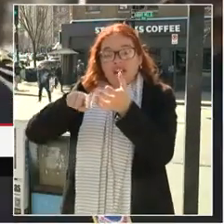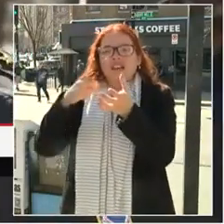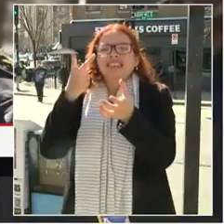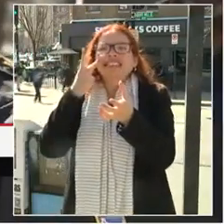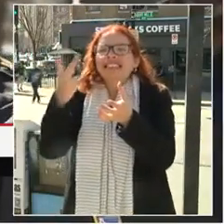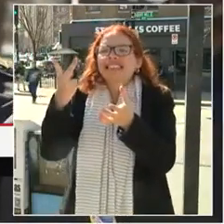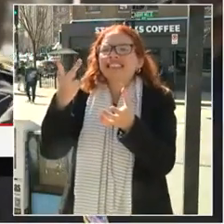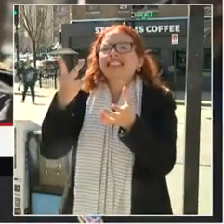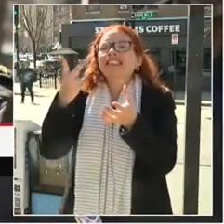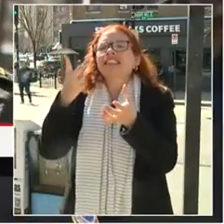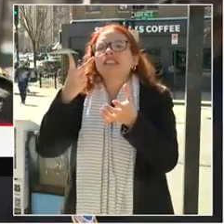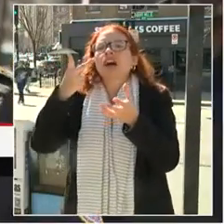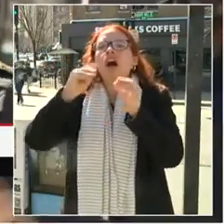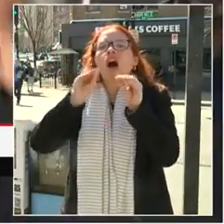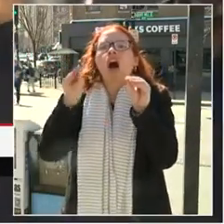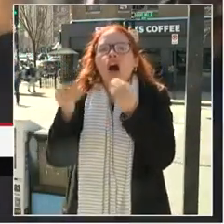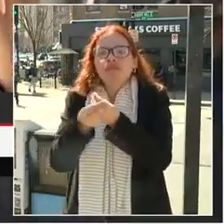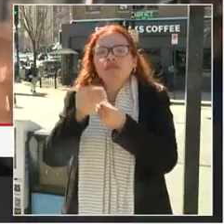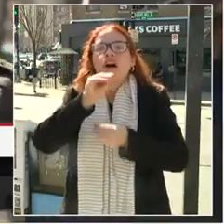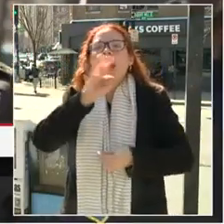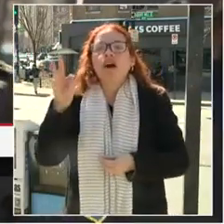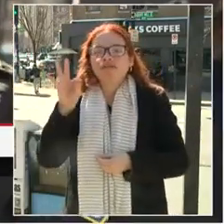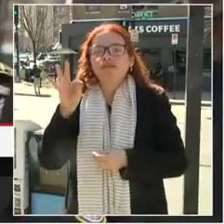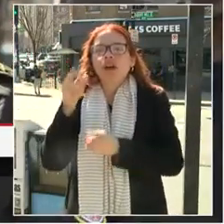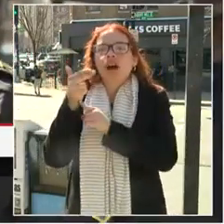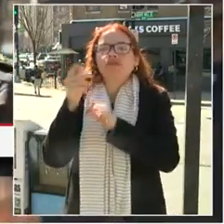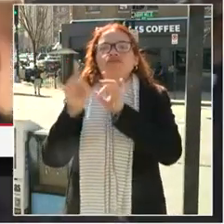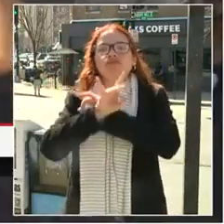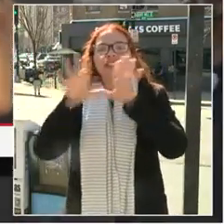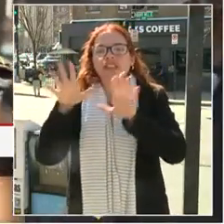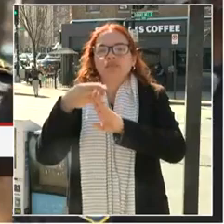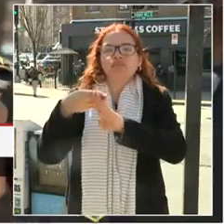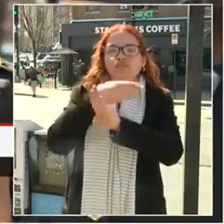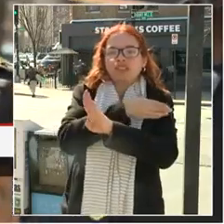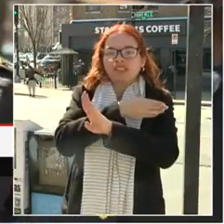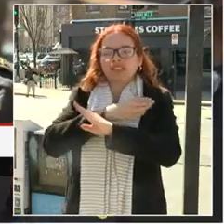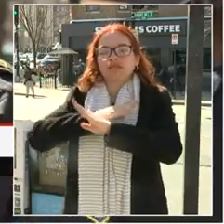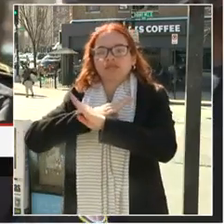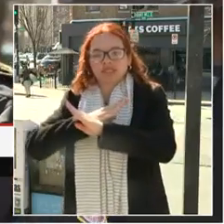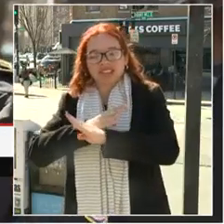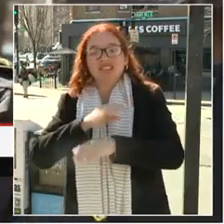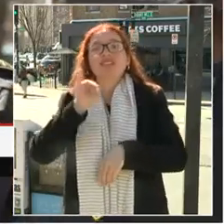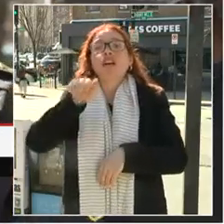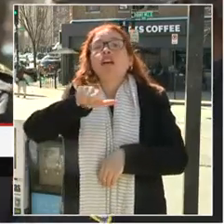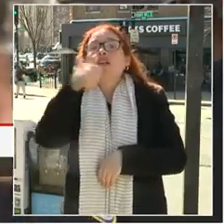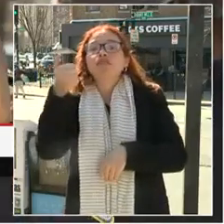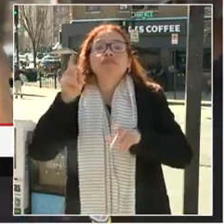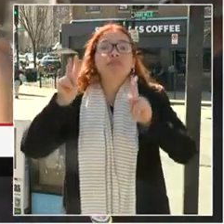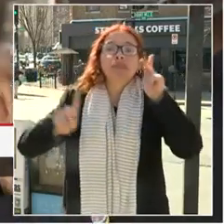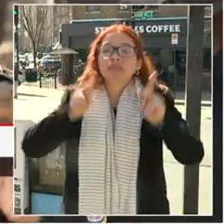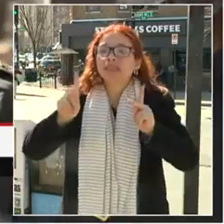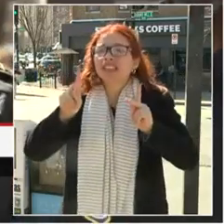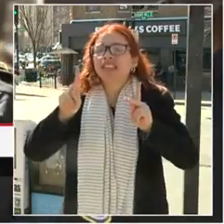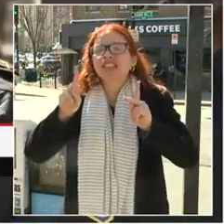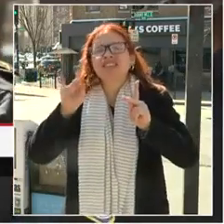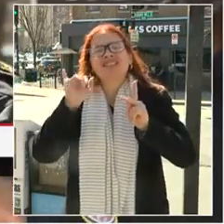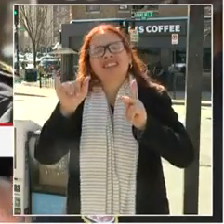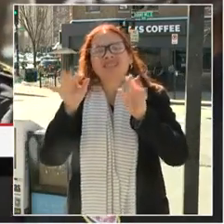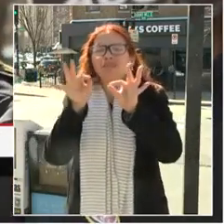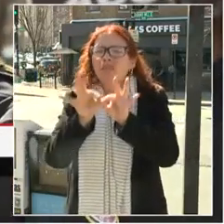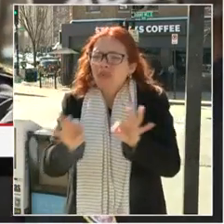of Gun Violence Prevention folks standing back here as well. There are also other people who are very, very, very important to ensure that we have the